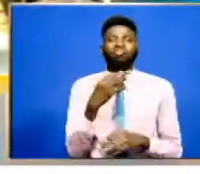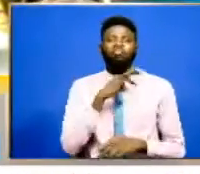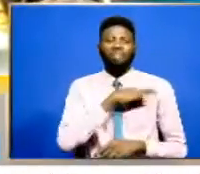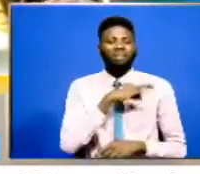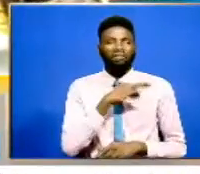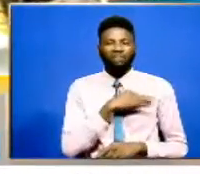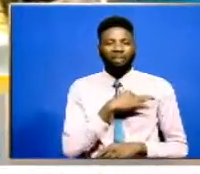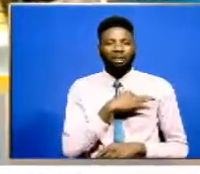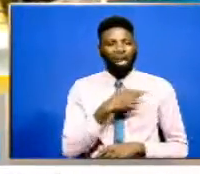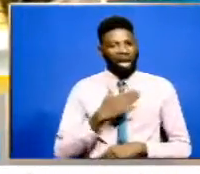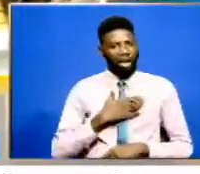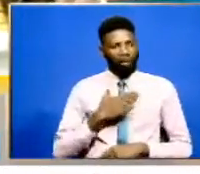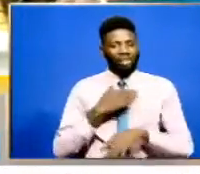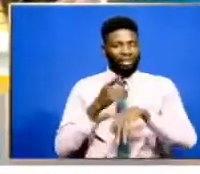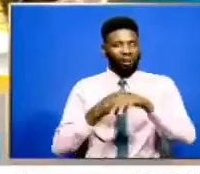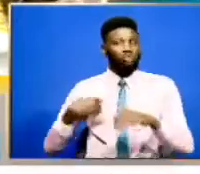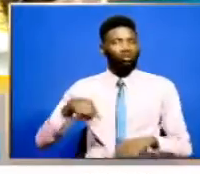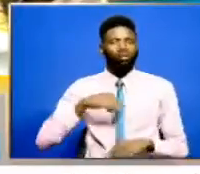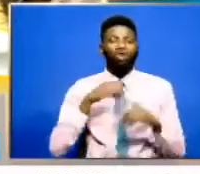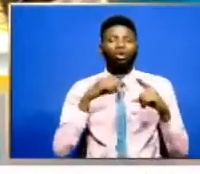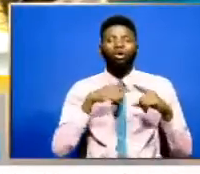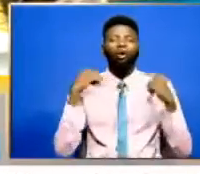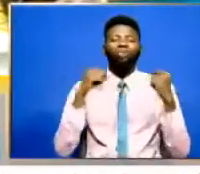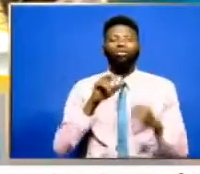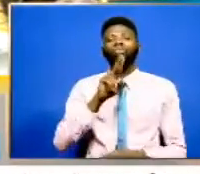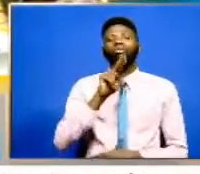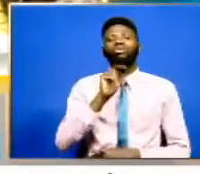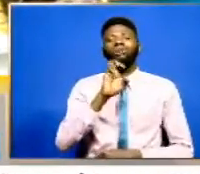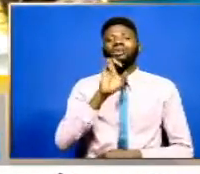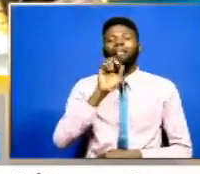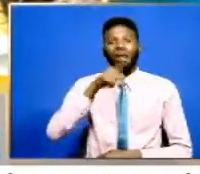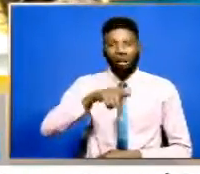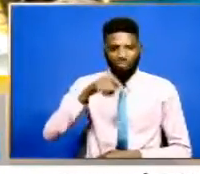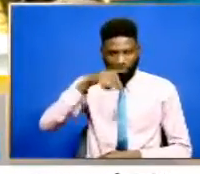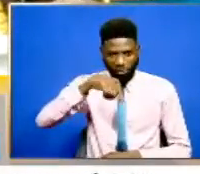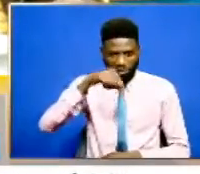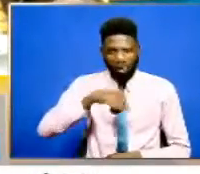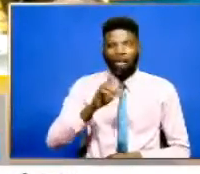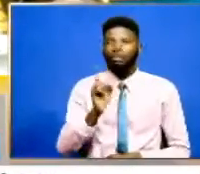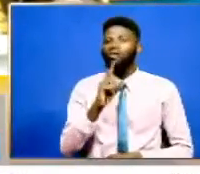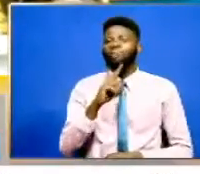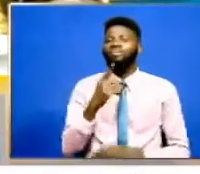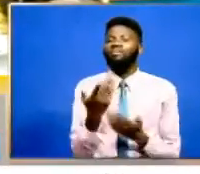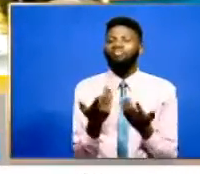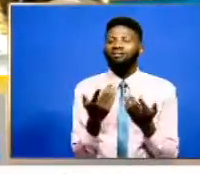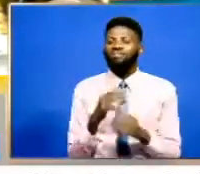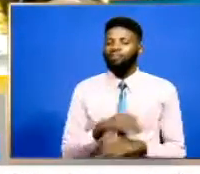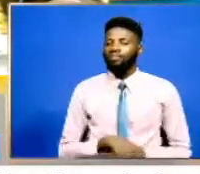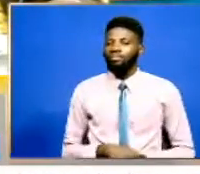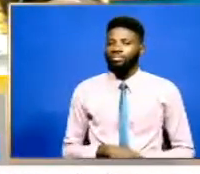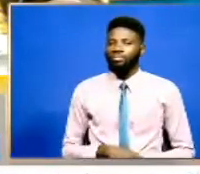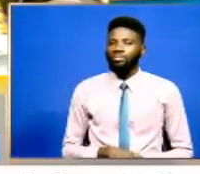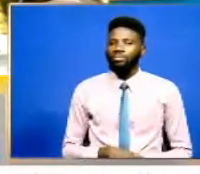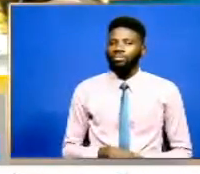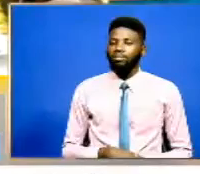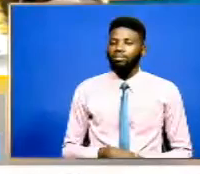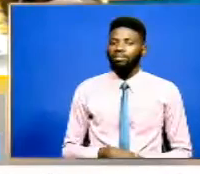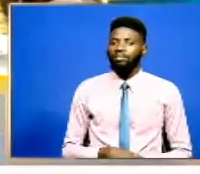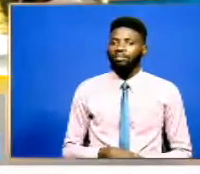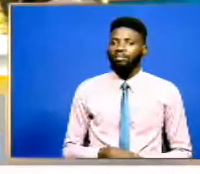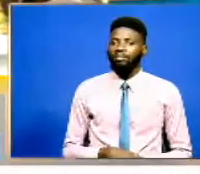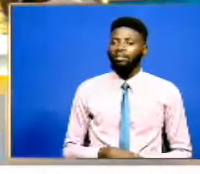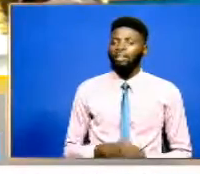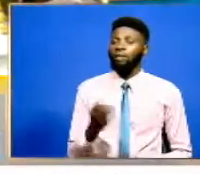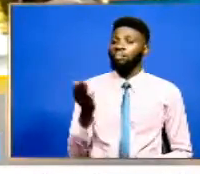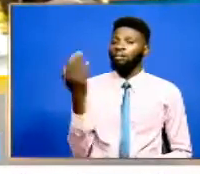us hosting the United Nations Environment Program headquarters right here in Nairobi. Look, I as I